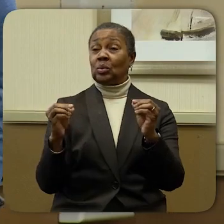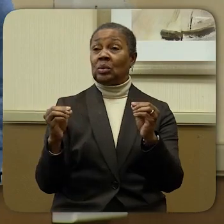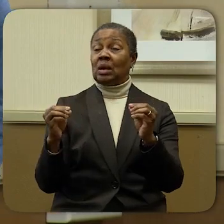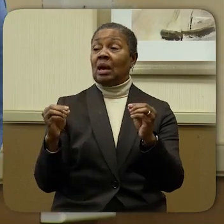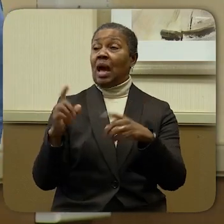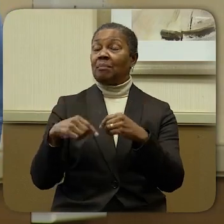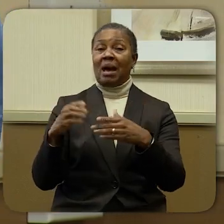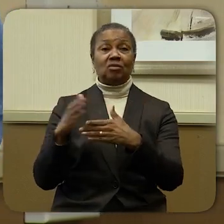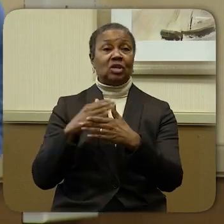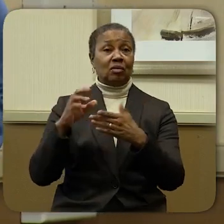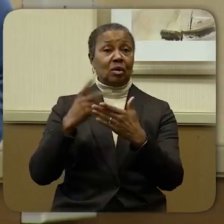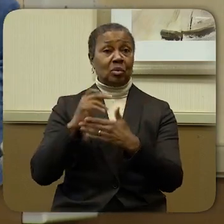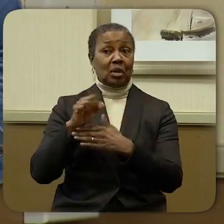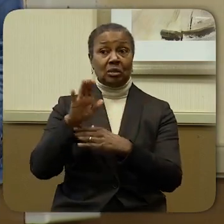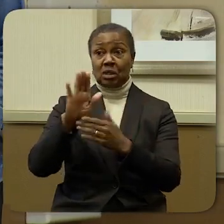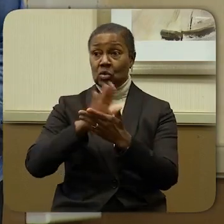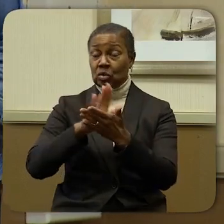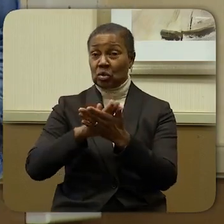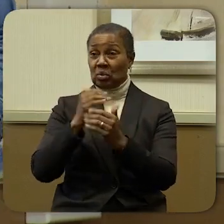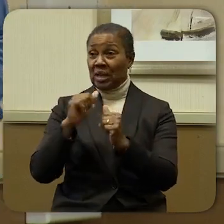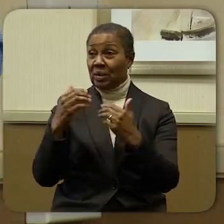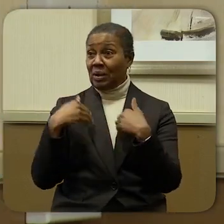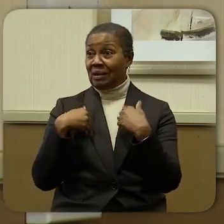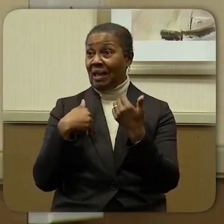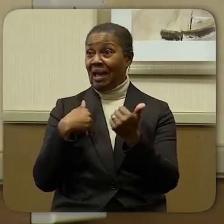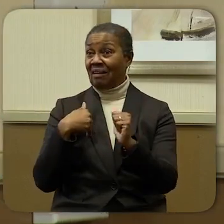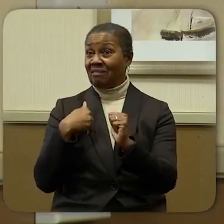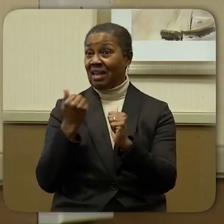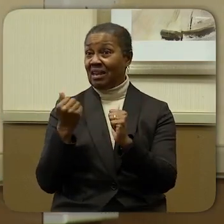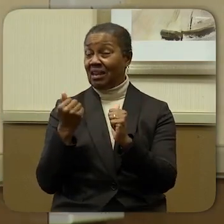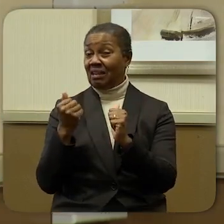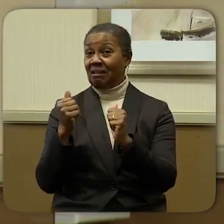sharing pronouns in your school?